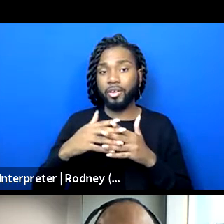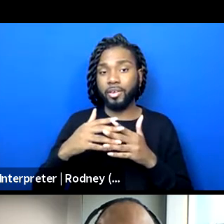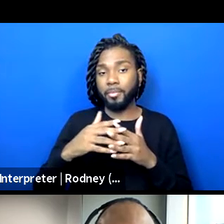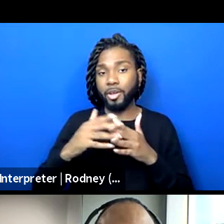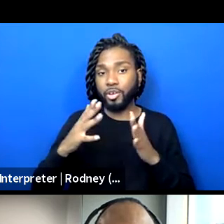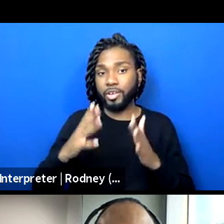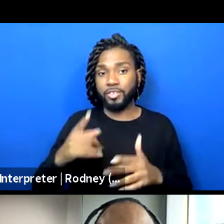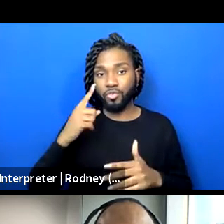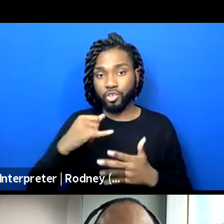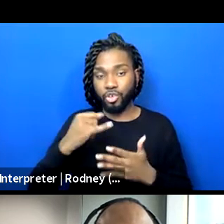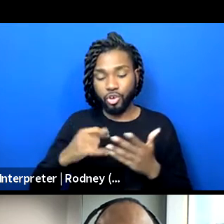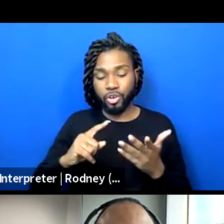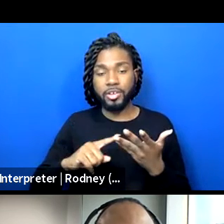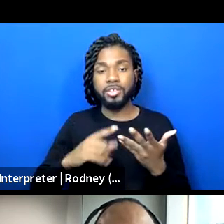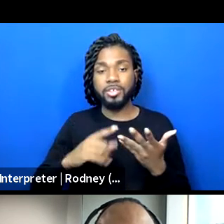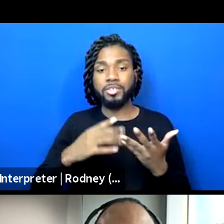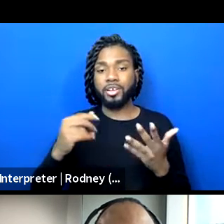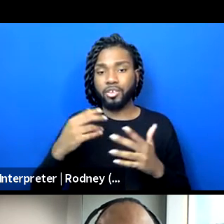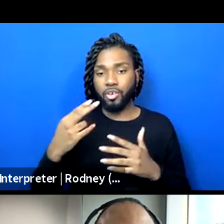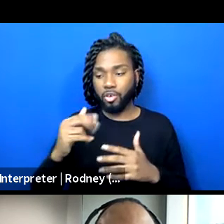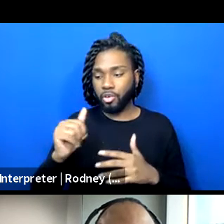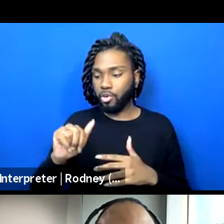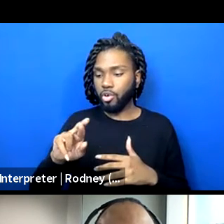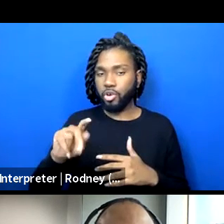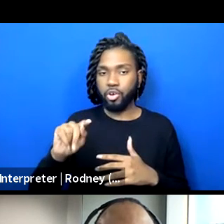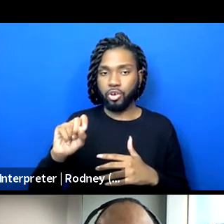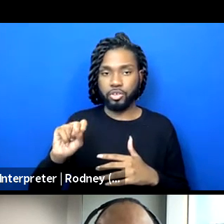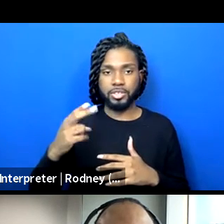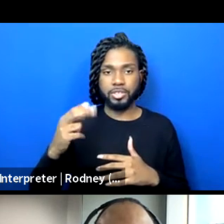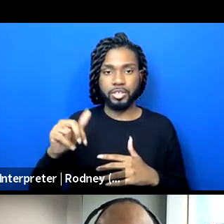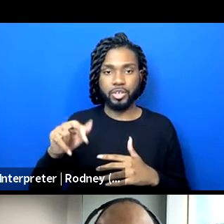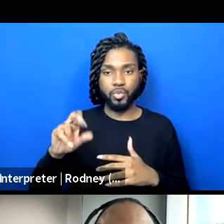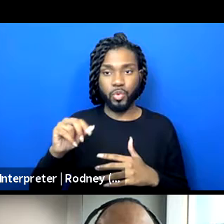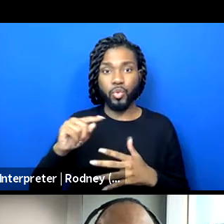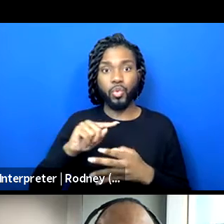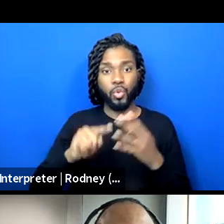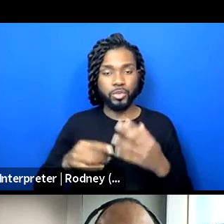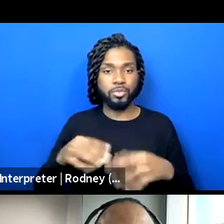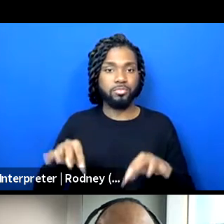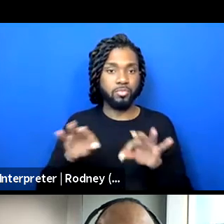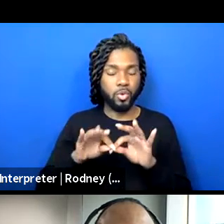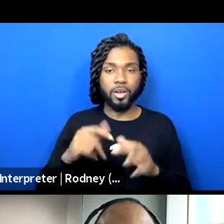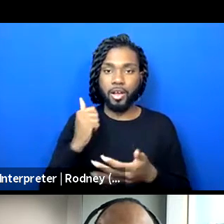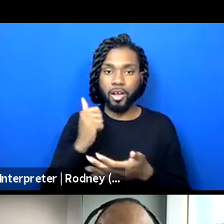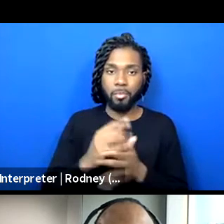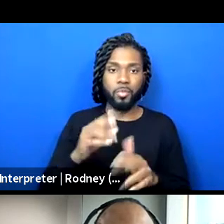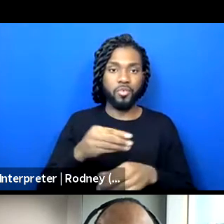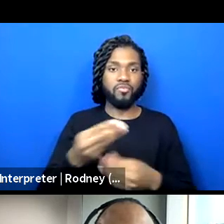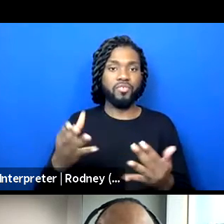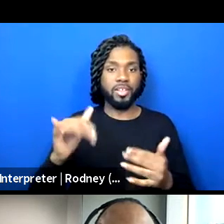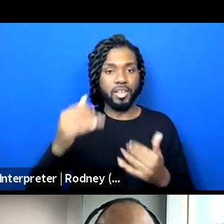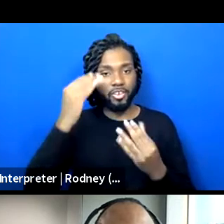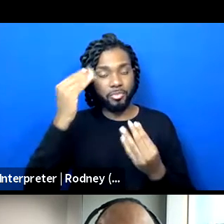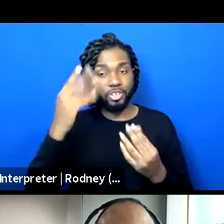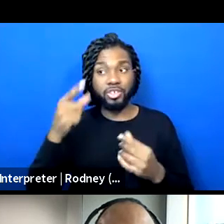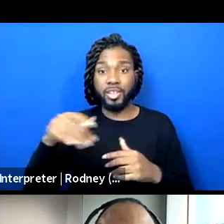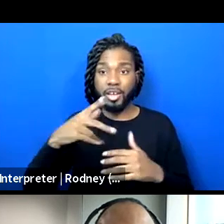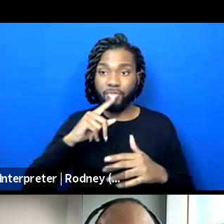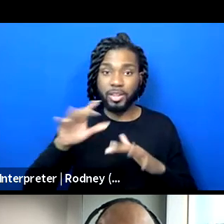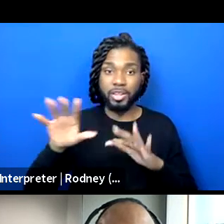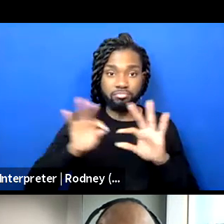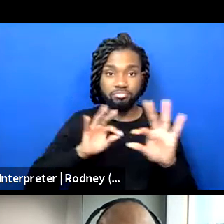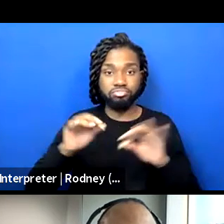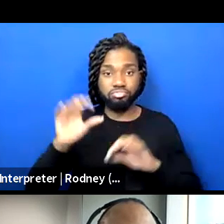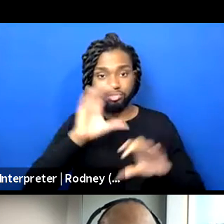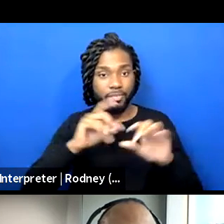Hero. They become critical. They are providing you with that information. They are literally curating it for you. You need not invent